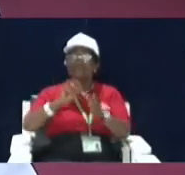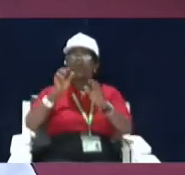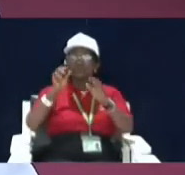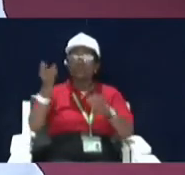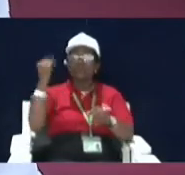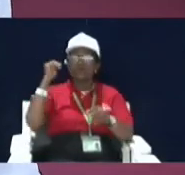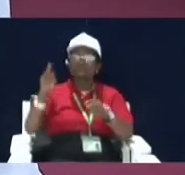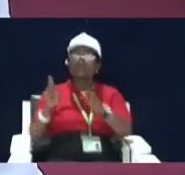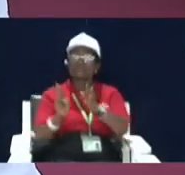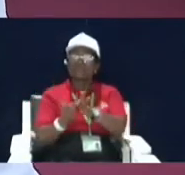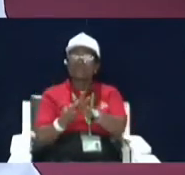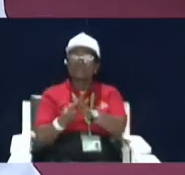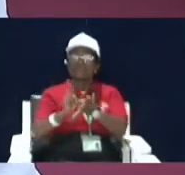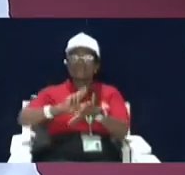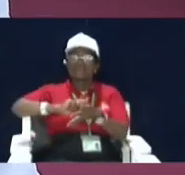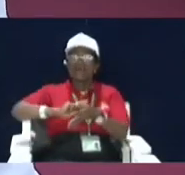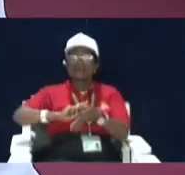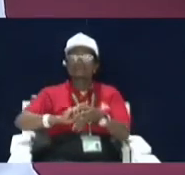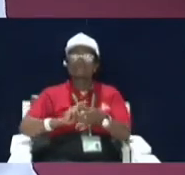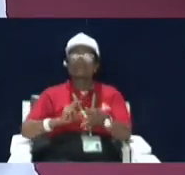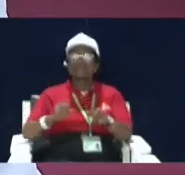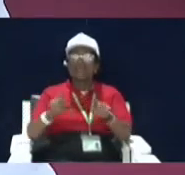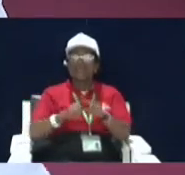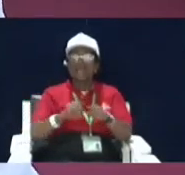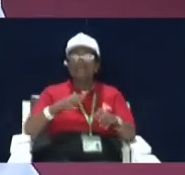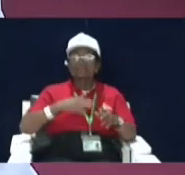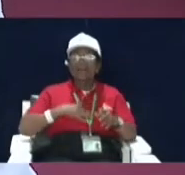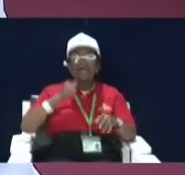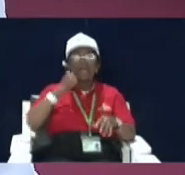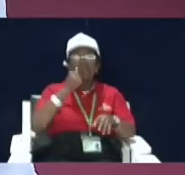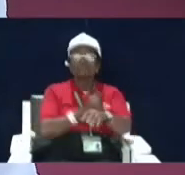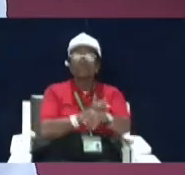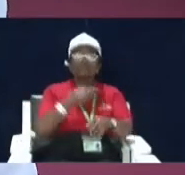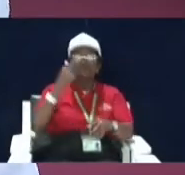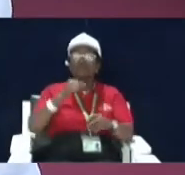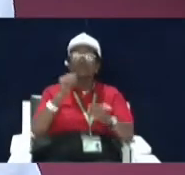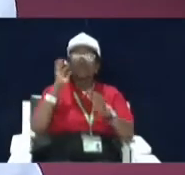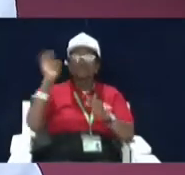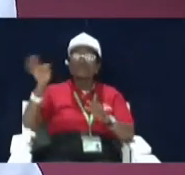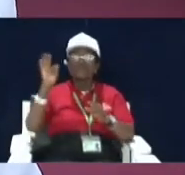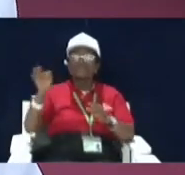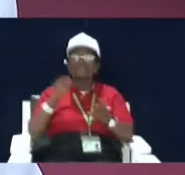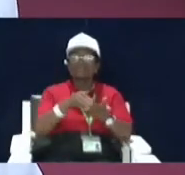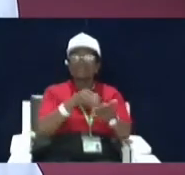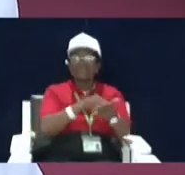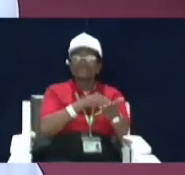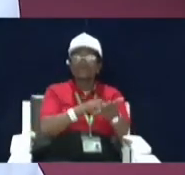Like my daughter who preached mentioned, in the case of